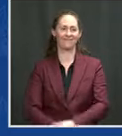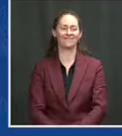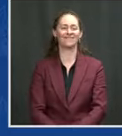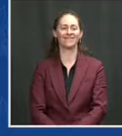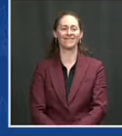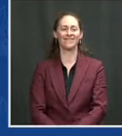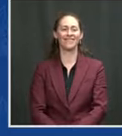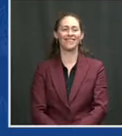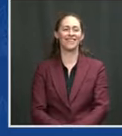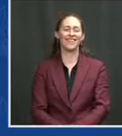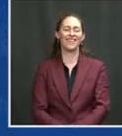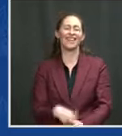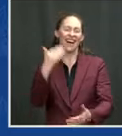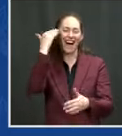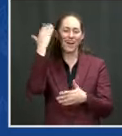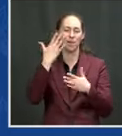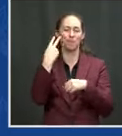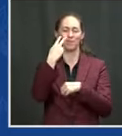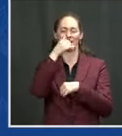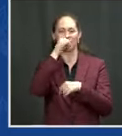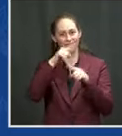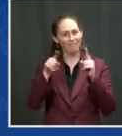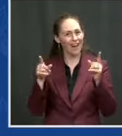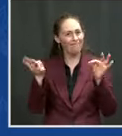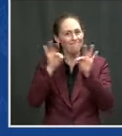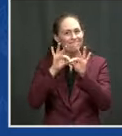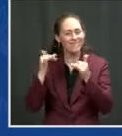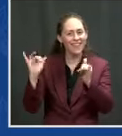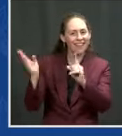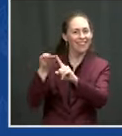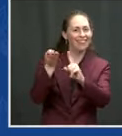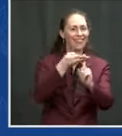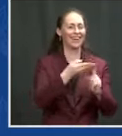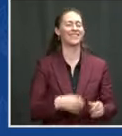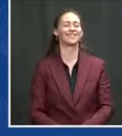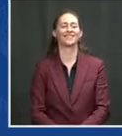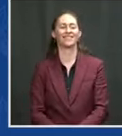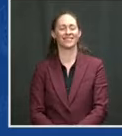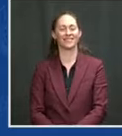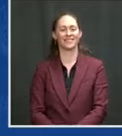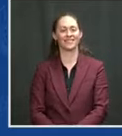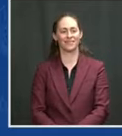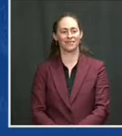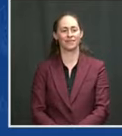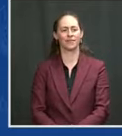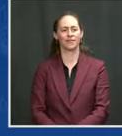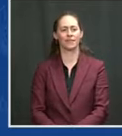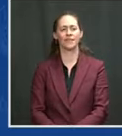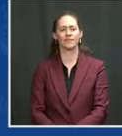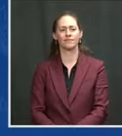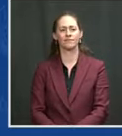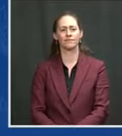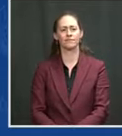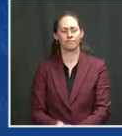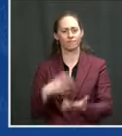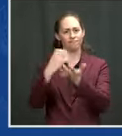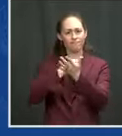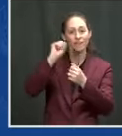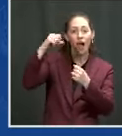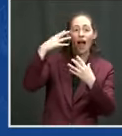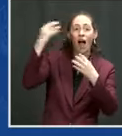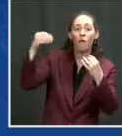the pandemic. So these incentives will encourage that outdoor activity while getting more shots in arms as quickly as possible. So thank you, Mr.